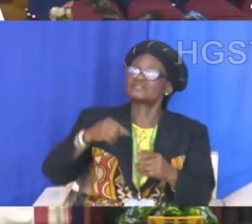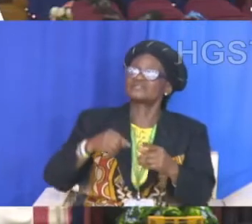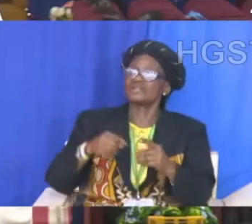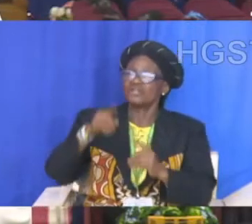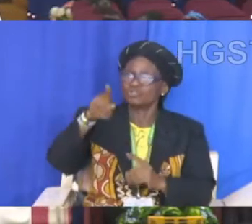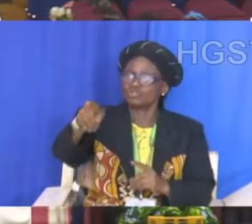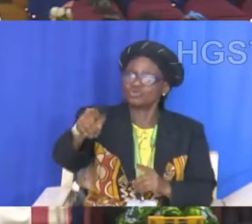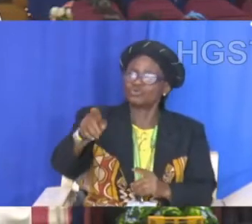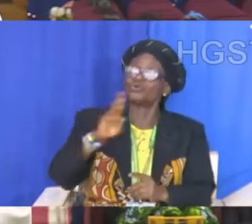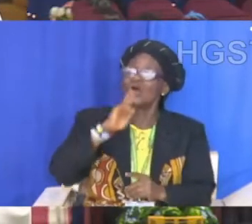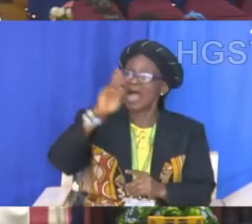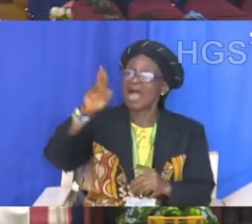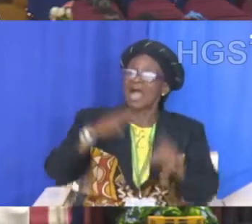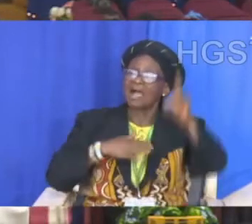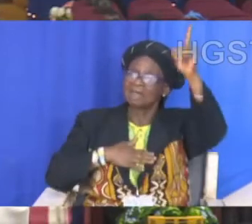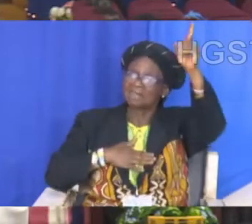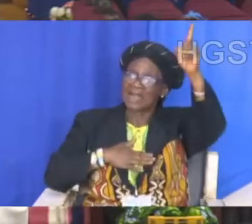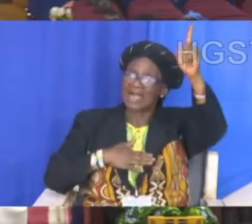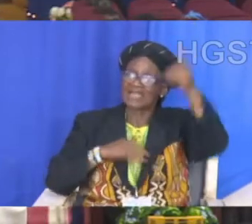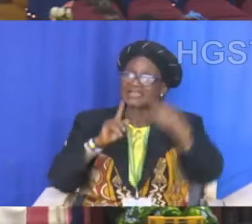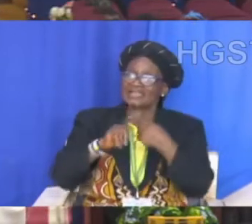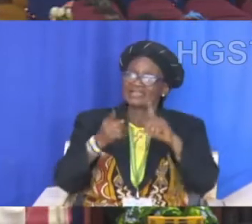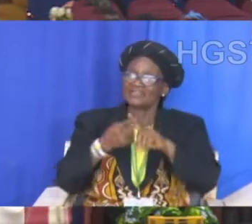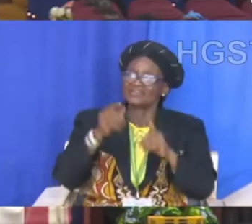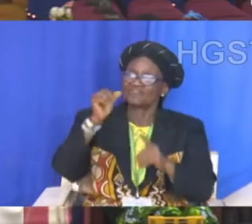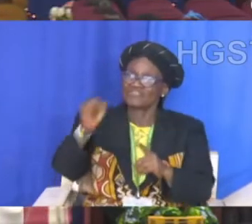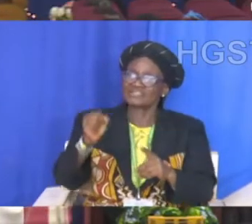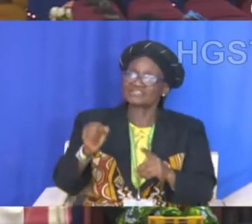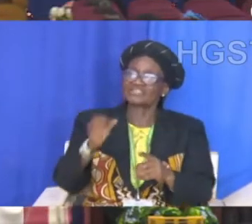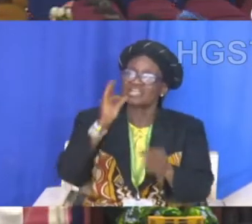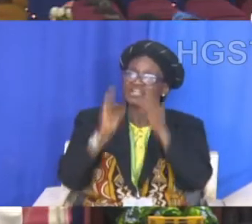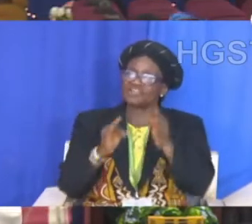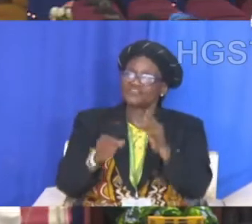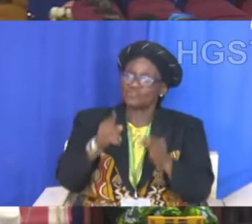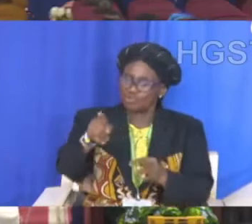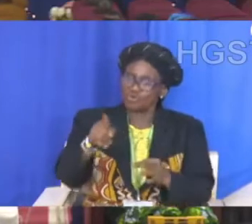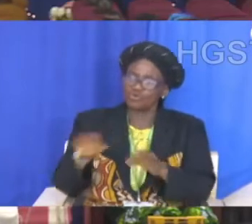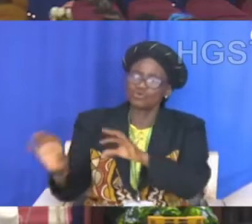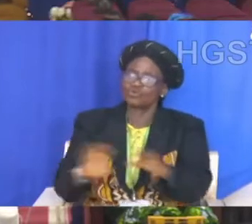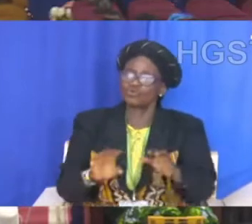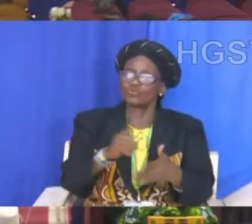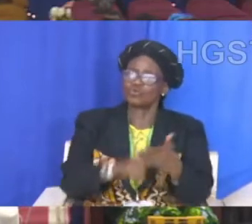friends if you do what I command you.